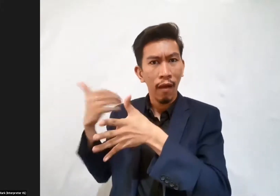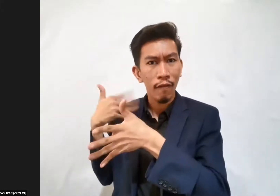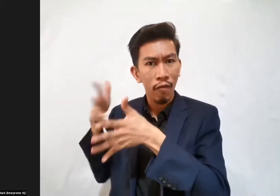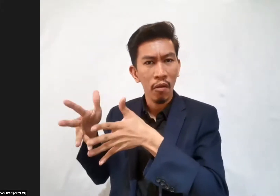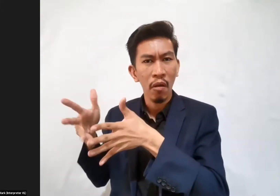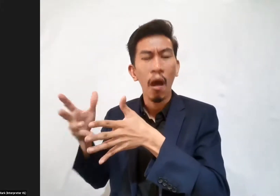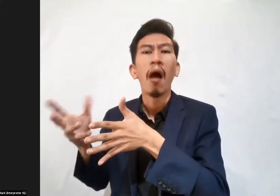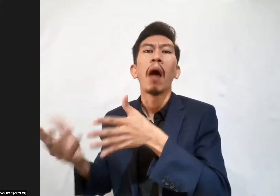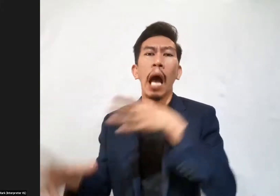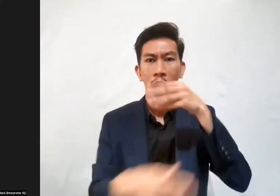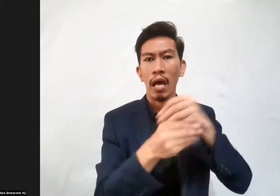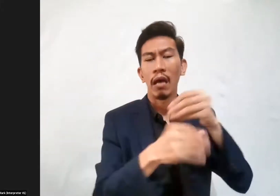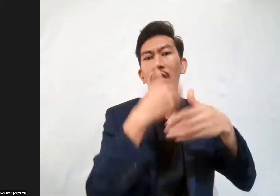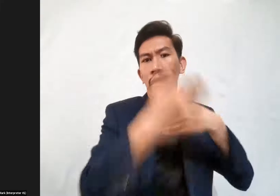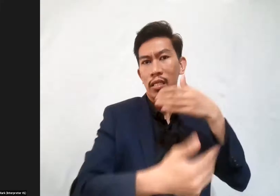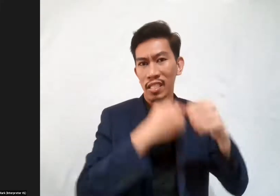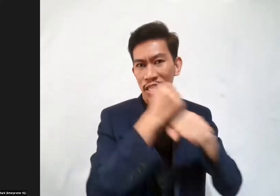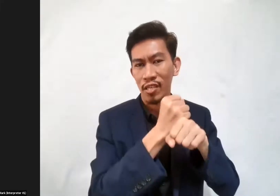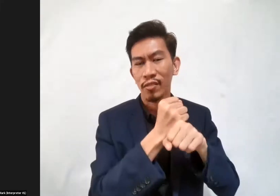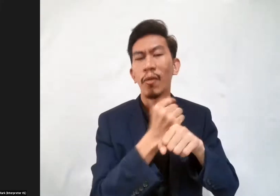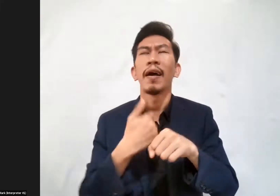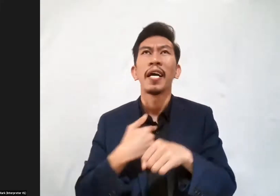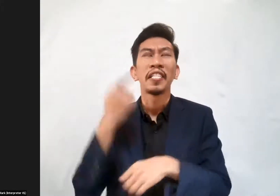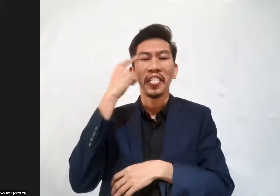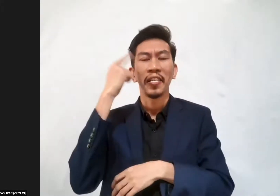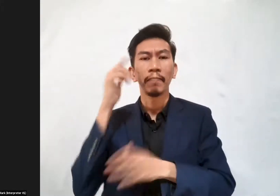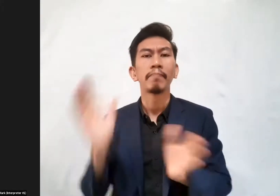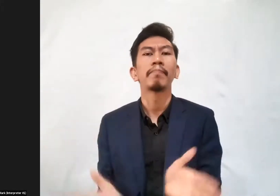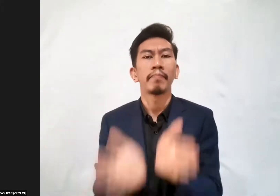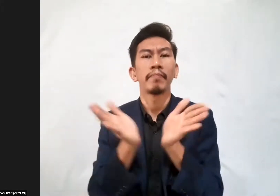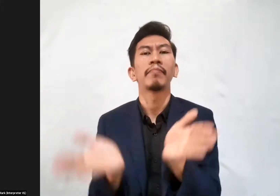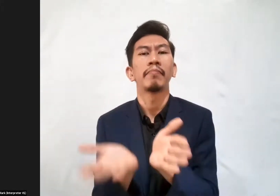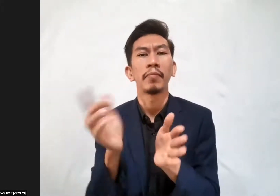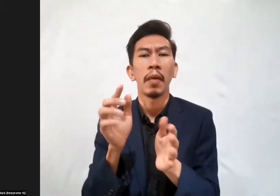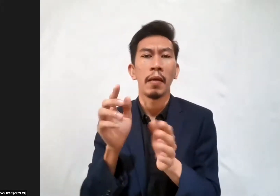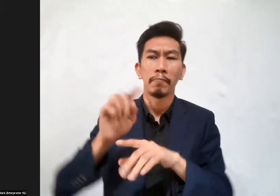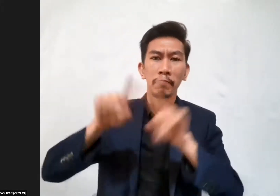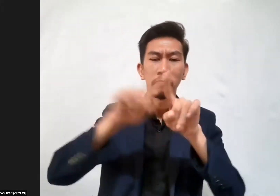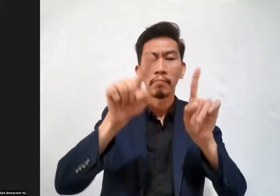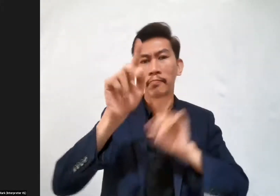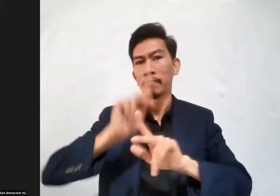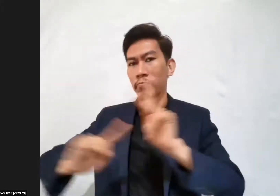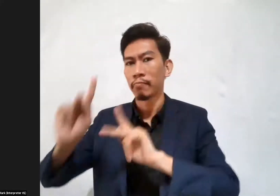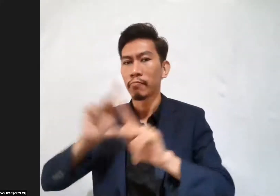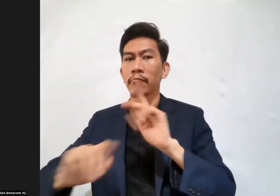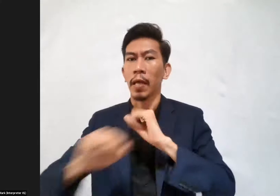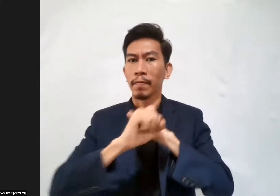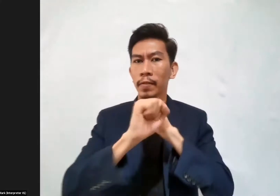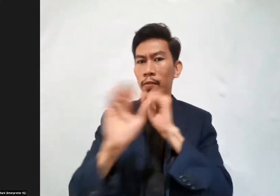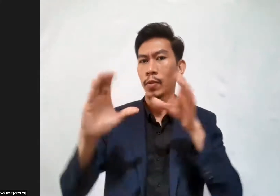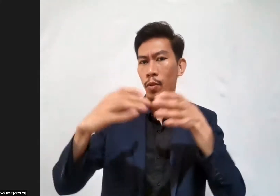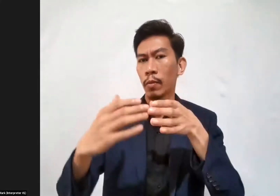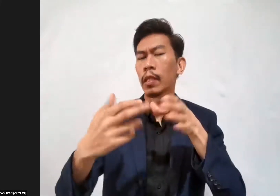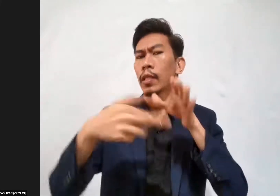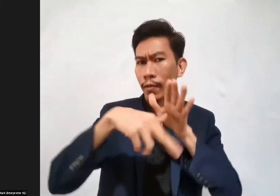year. So I'm encouraging the stakeholders, the advocacy groups to take a look at